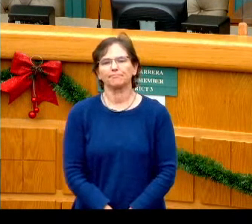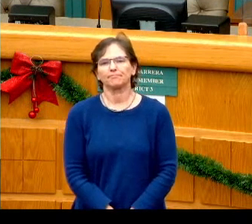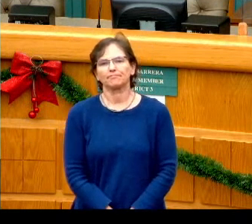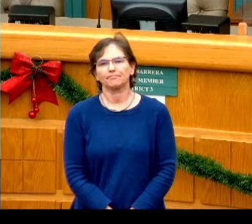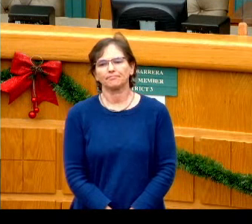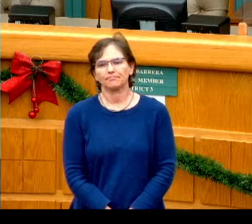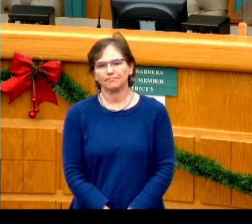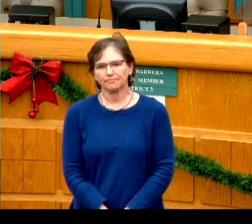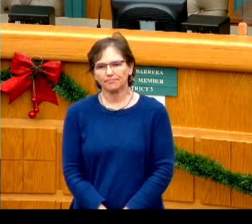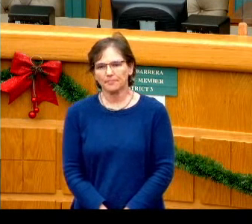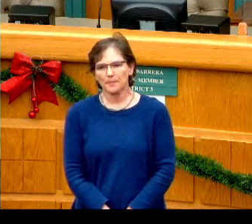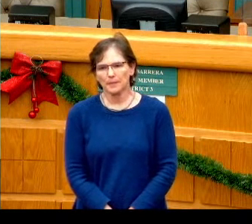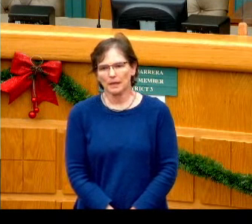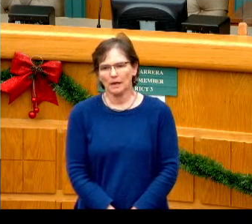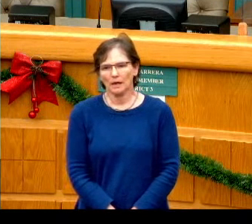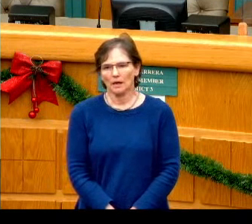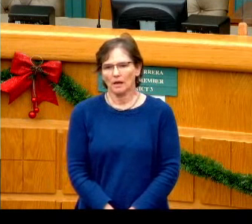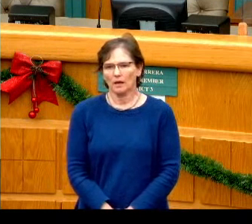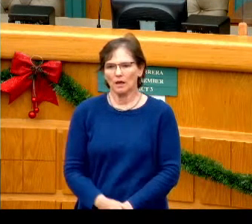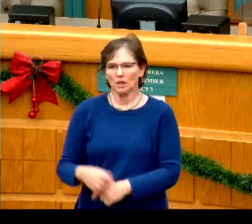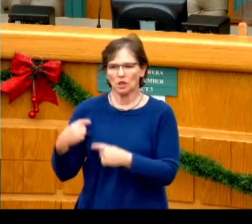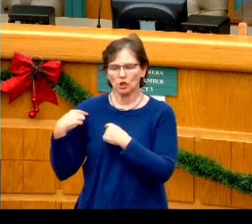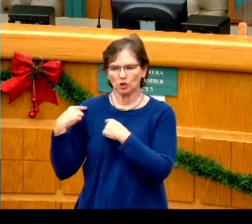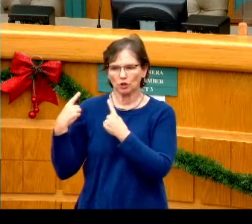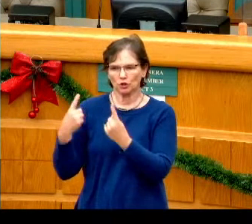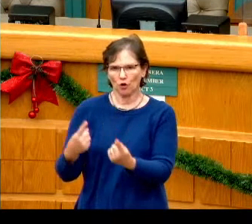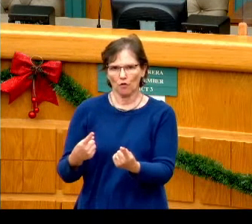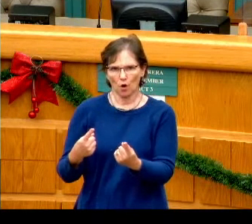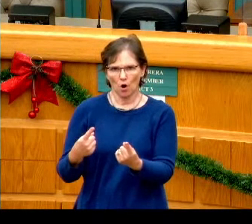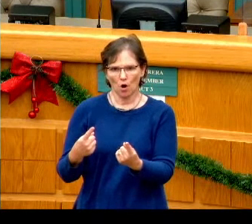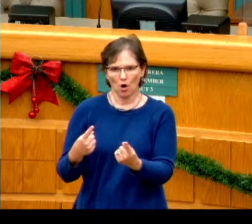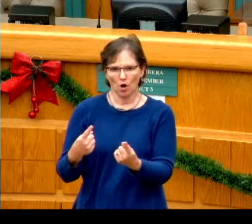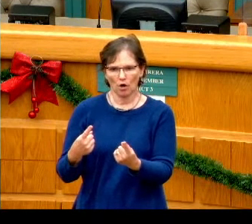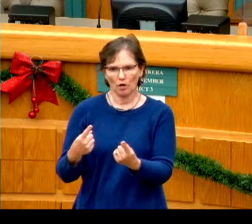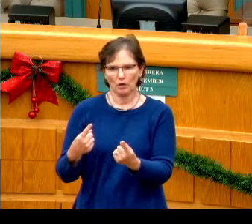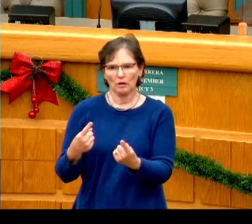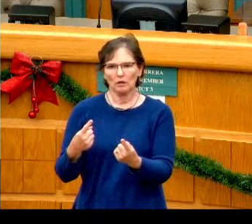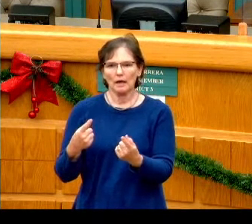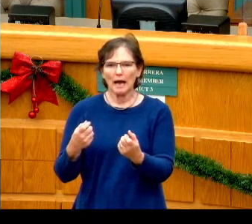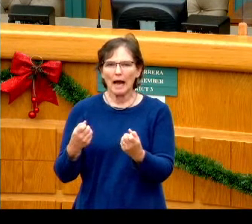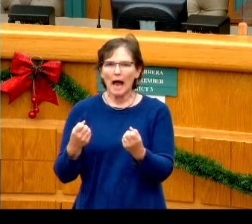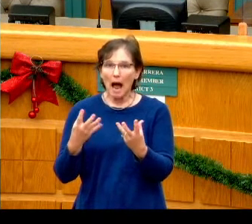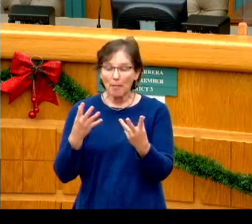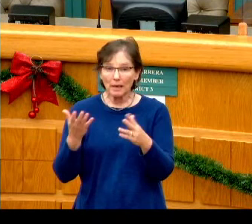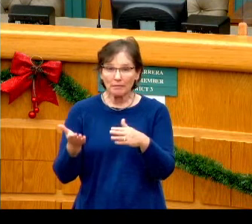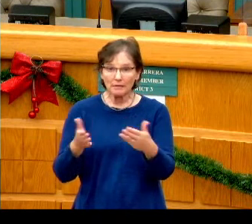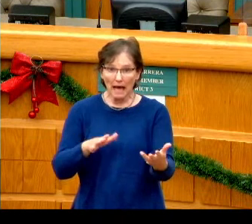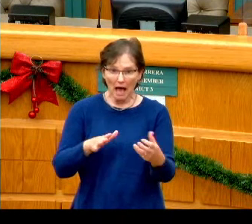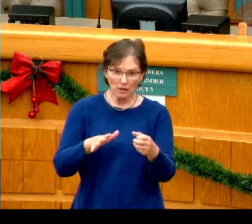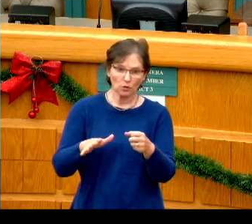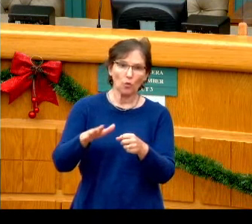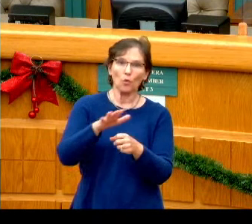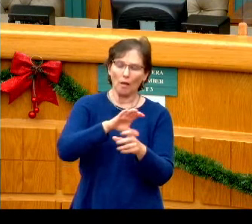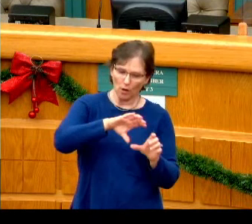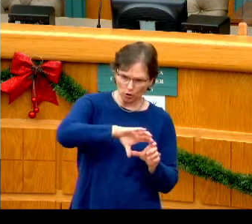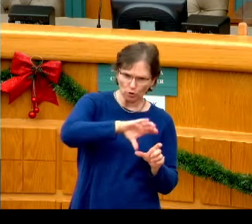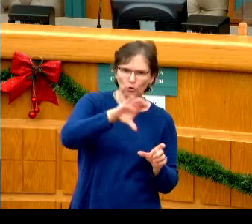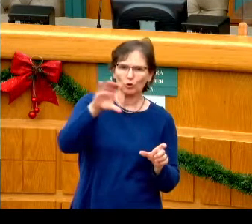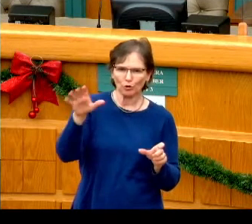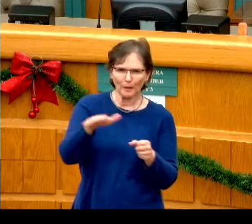Right, and so far there's been 774 people that have died from COVID-19 in the Coastal Bend. These aren't people that